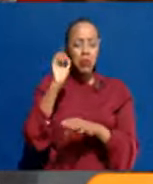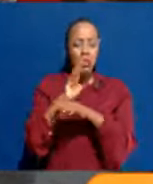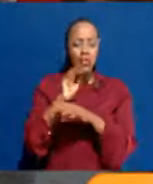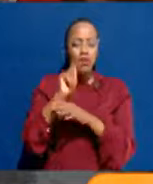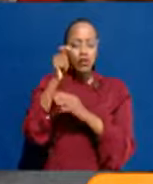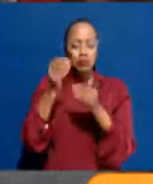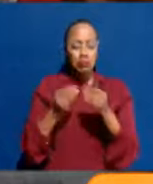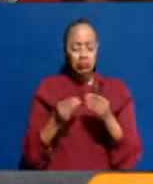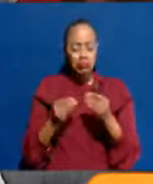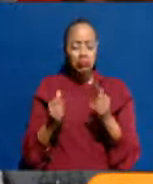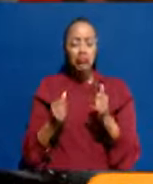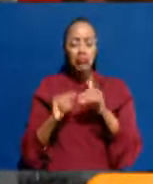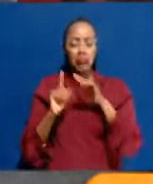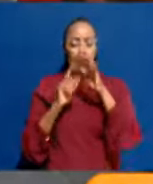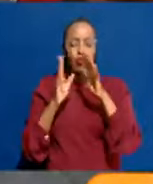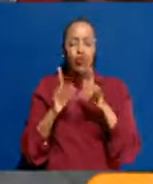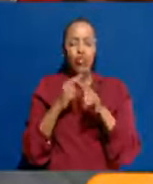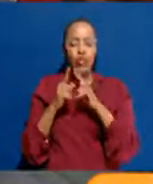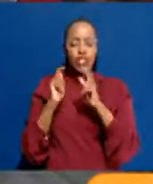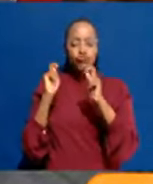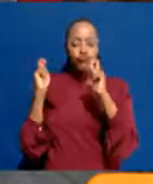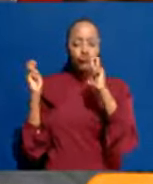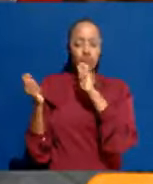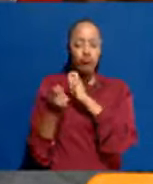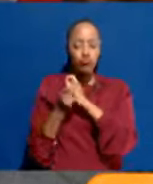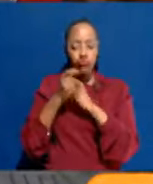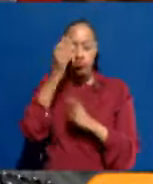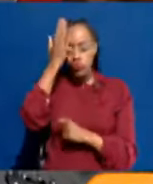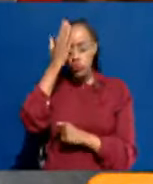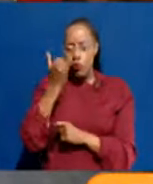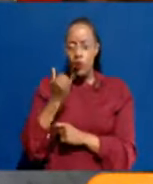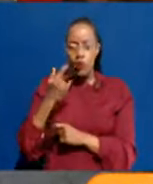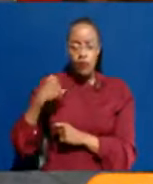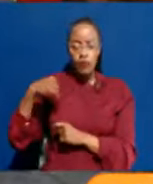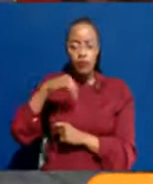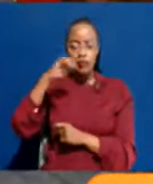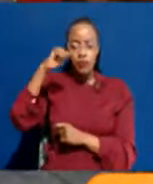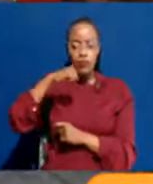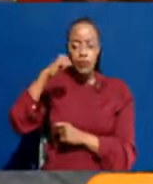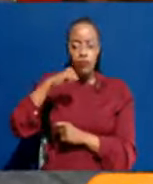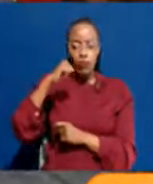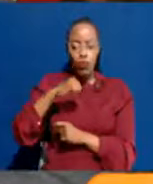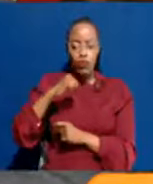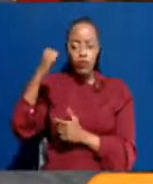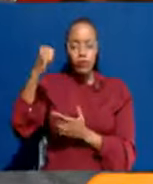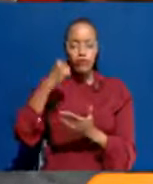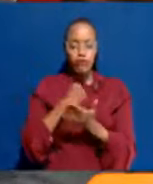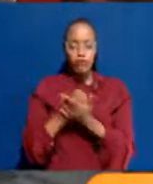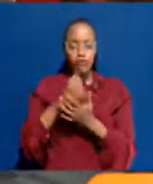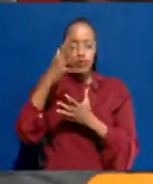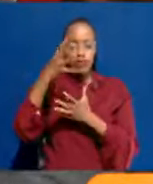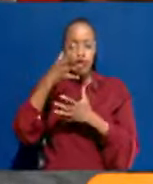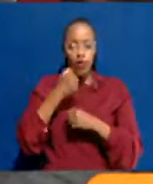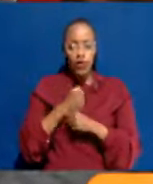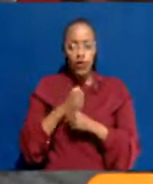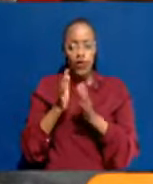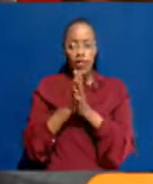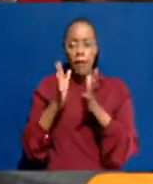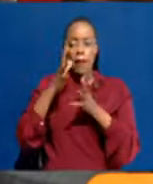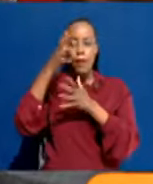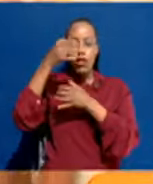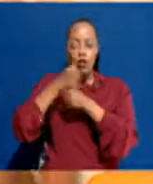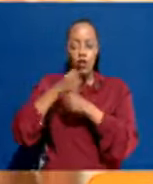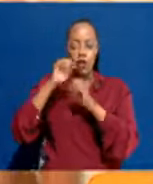to dissolve the cabinet and then reconstitute it so that we reinstate the confidence, the public